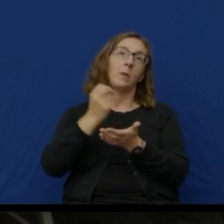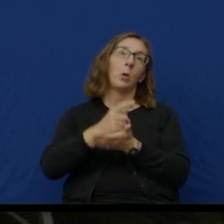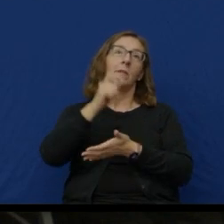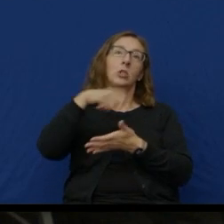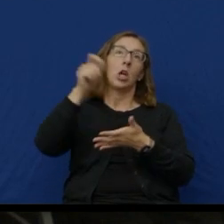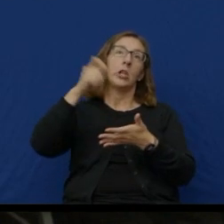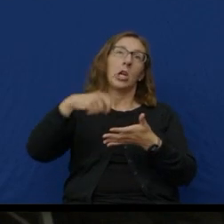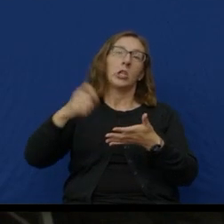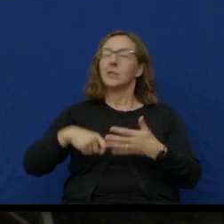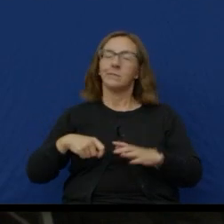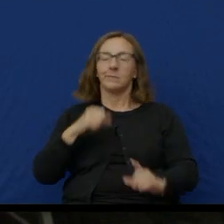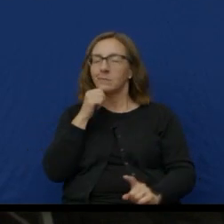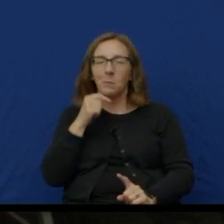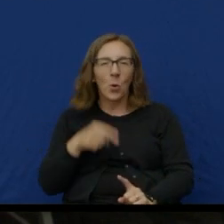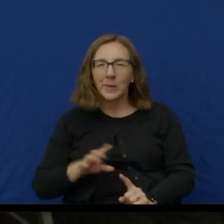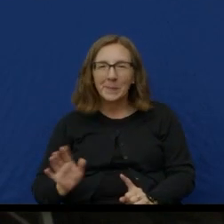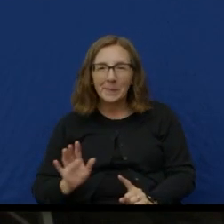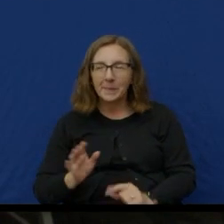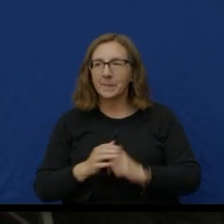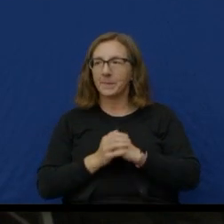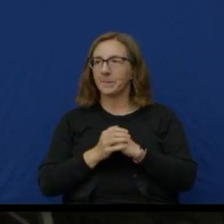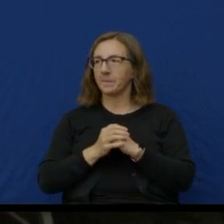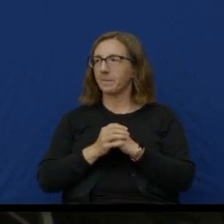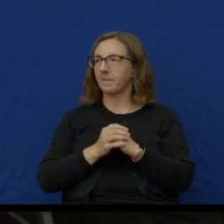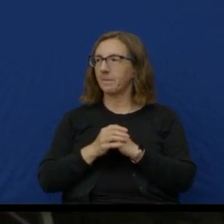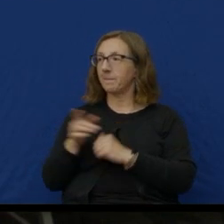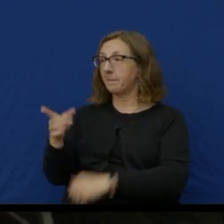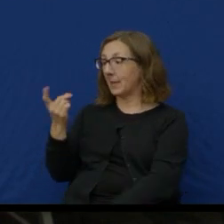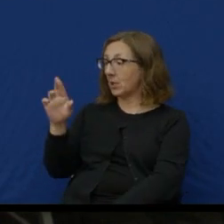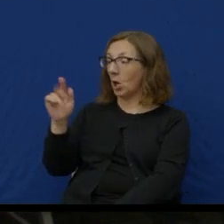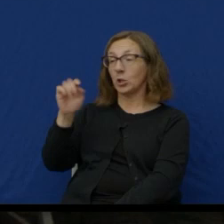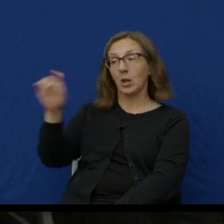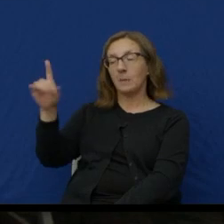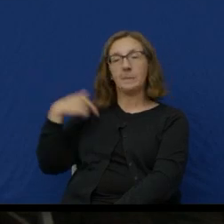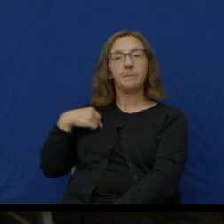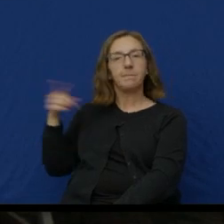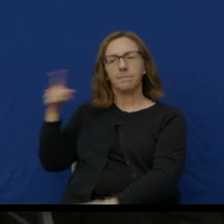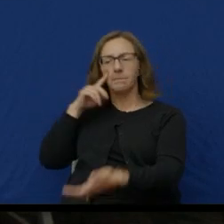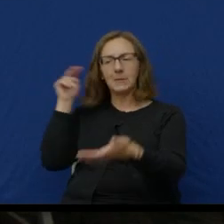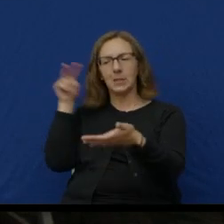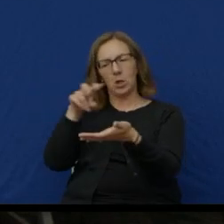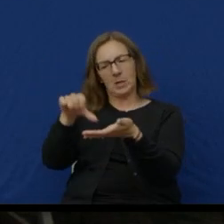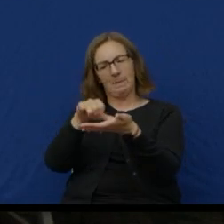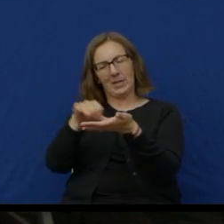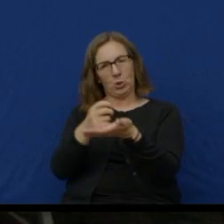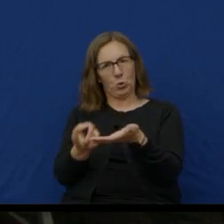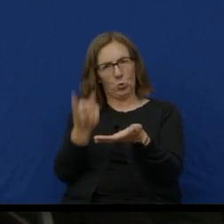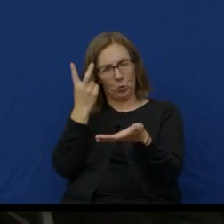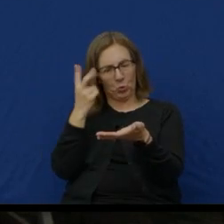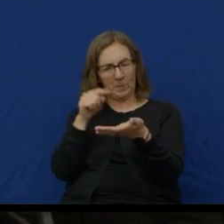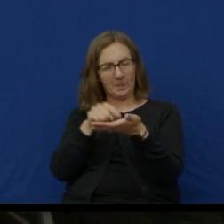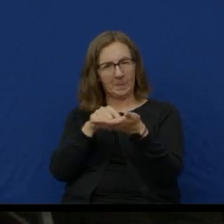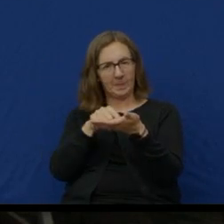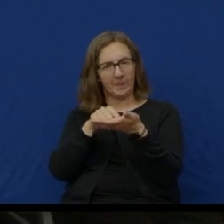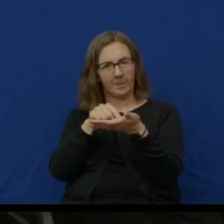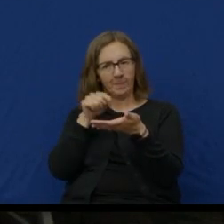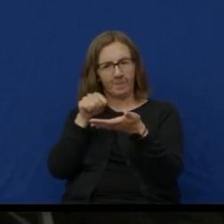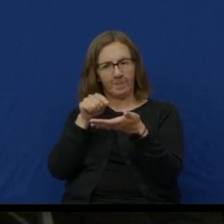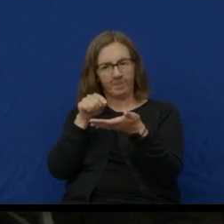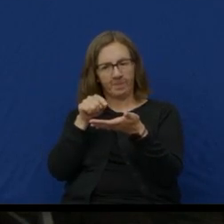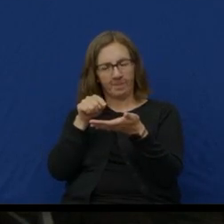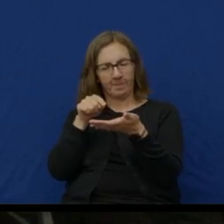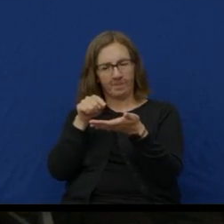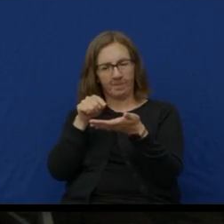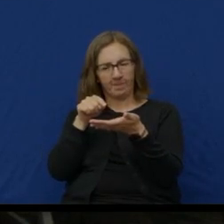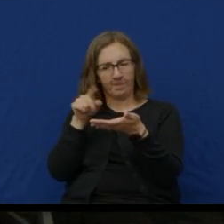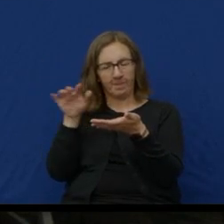Dr. Todd? I'm looking at page 2, and I'm thinking back to the admonition the gentleman